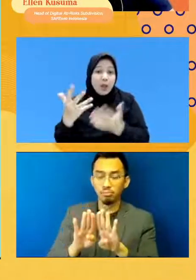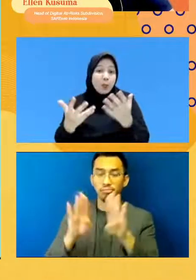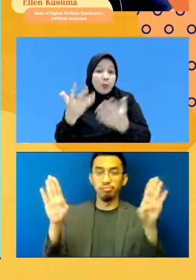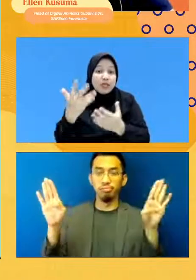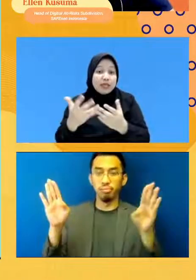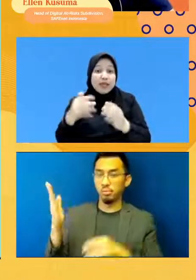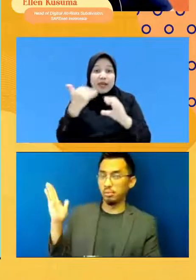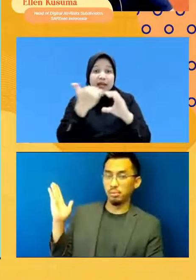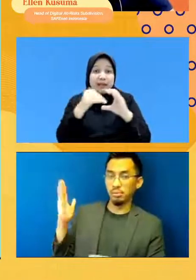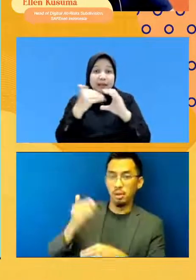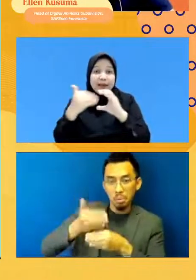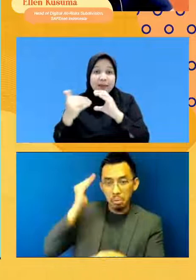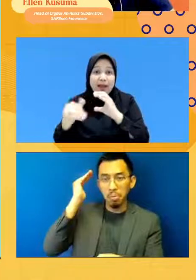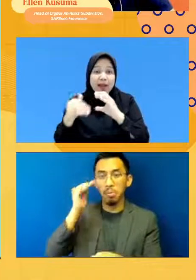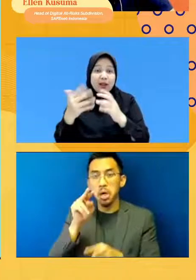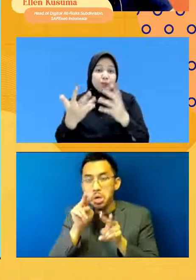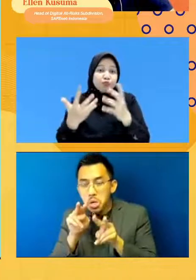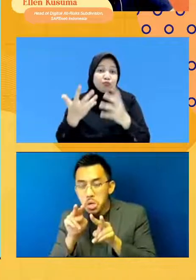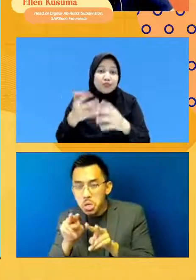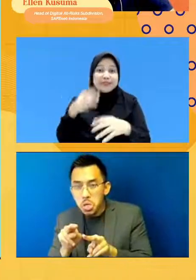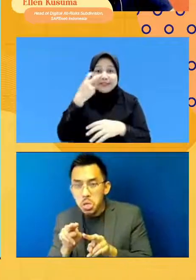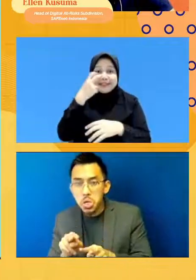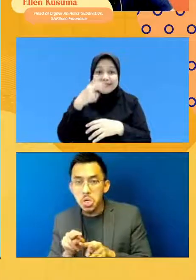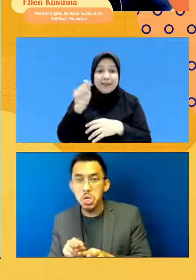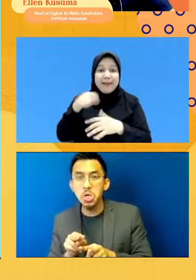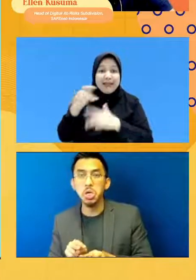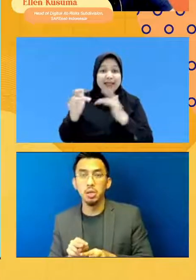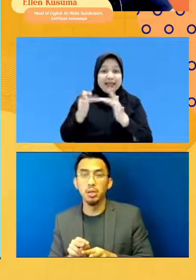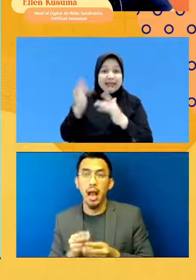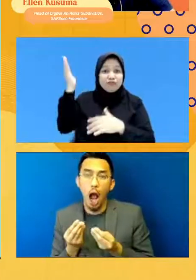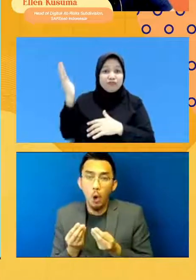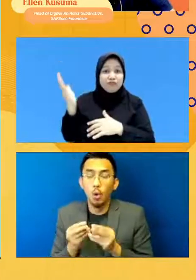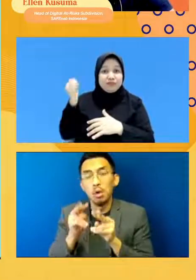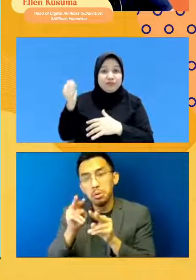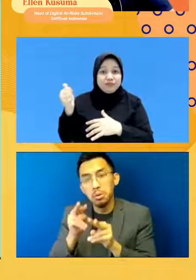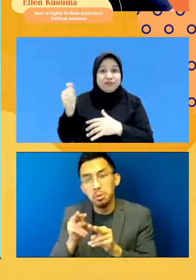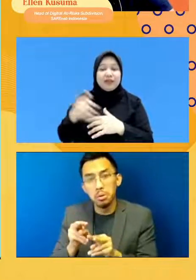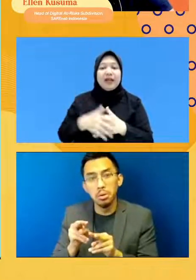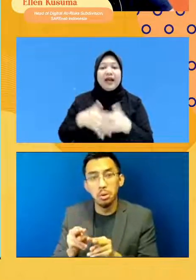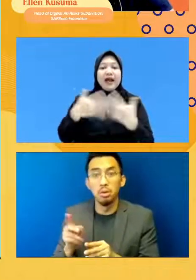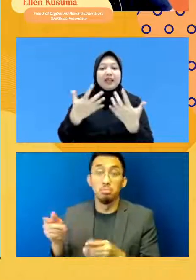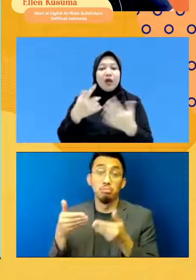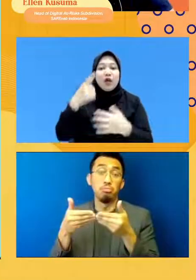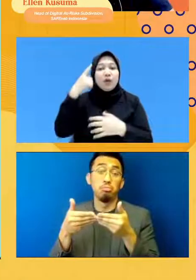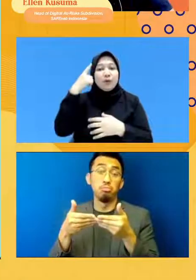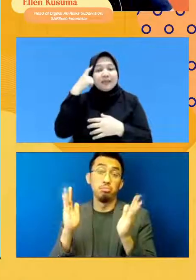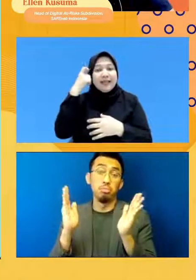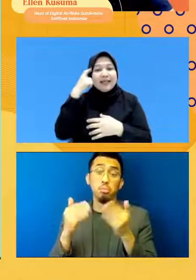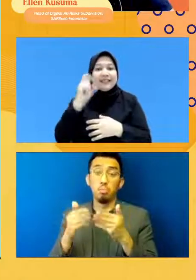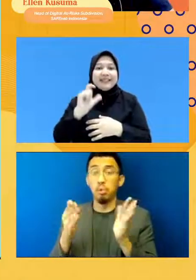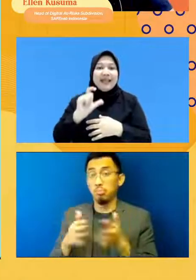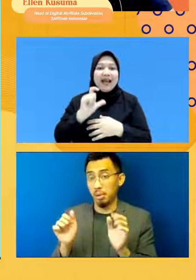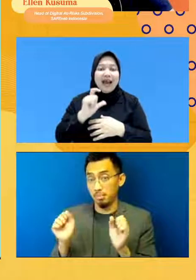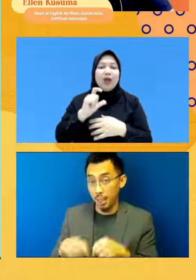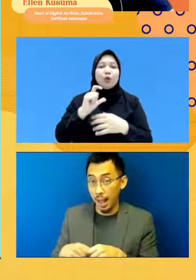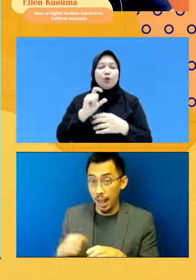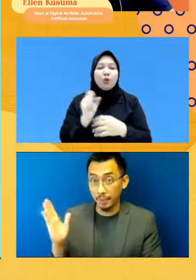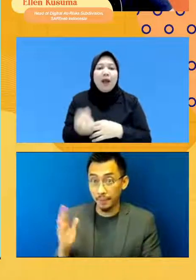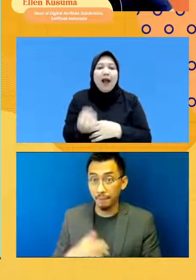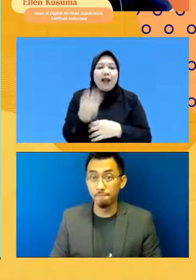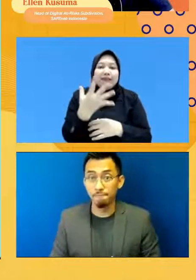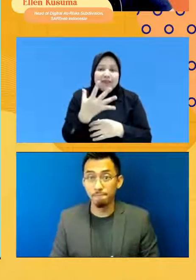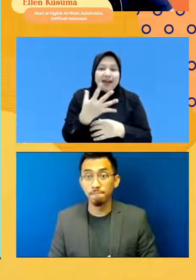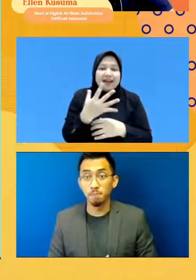many times and so on. You could also learn to activate two-factor authentication on your accounts,